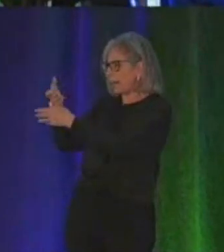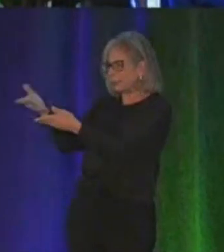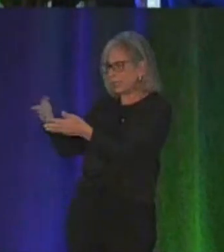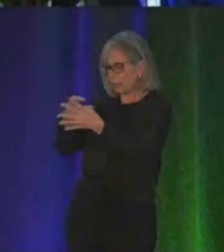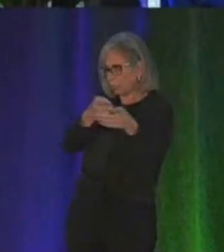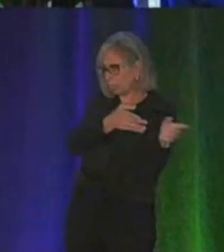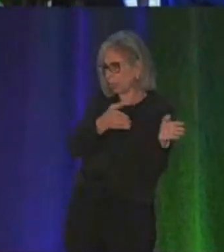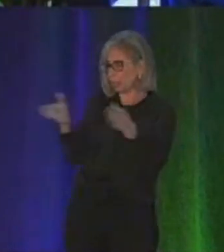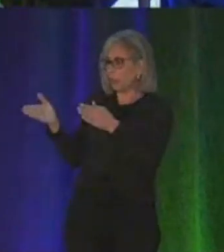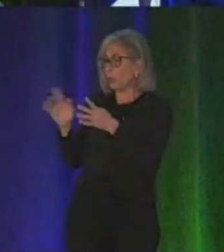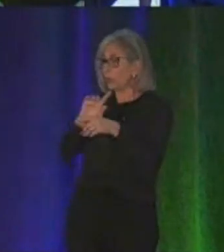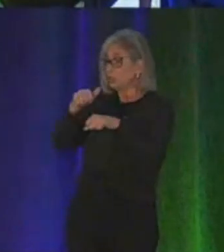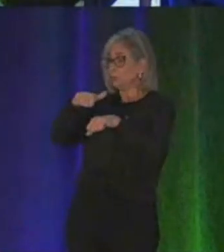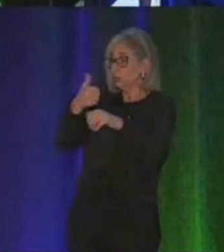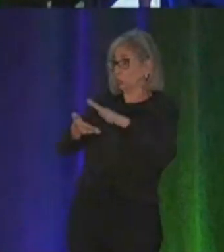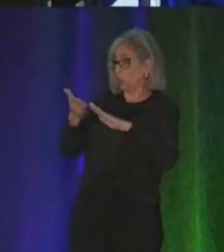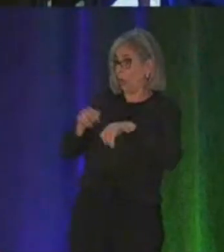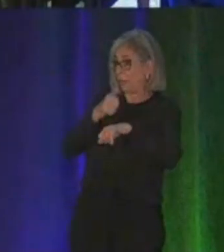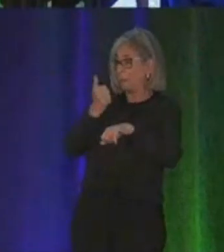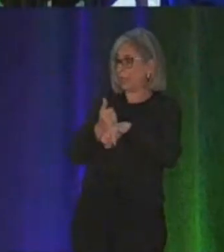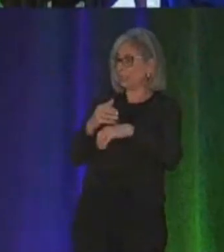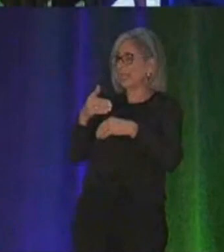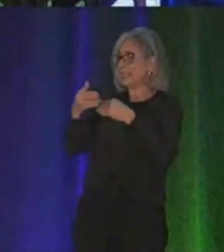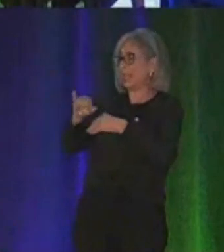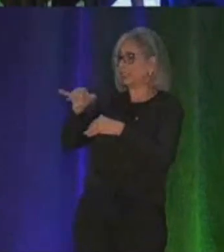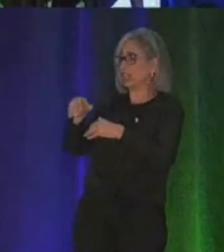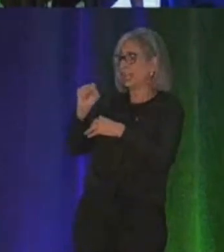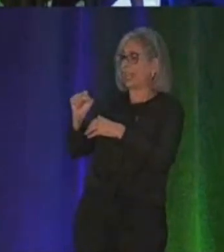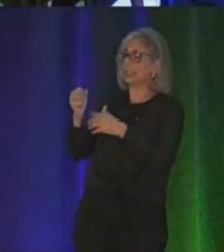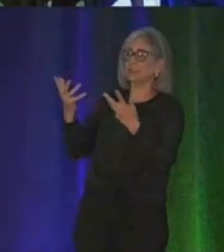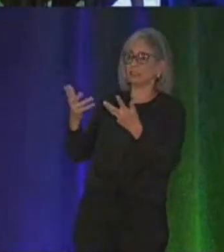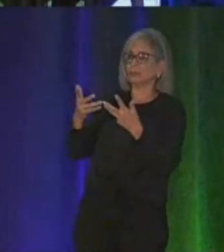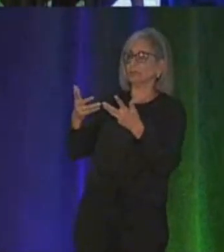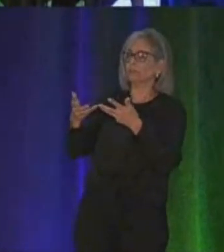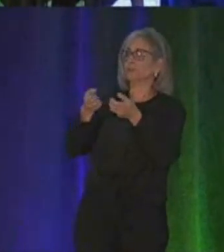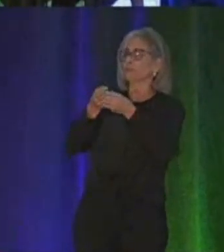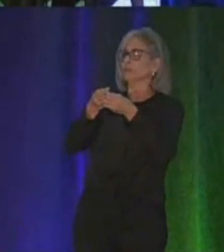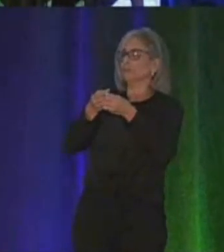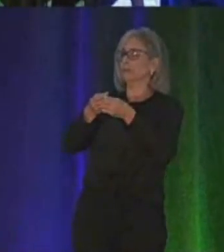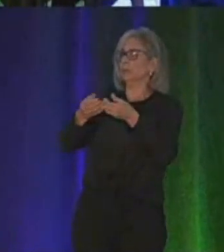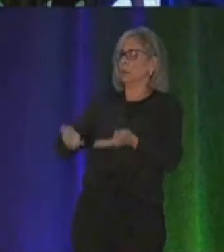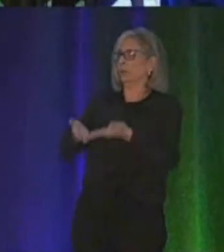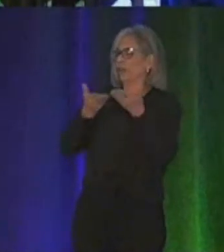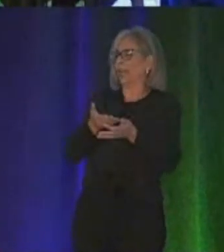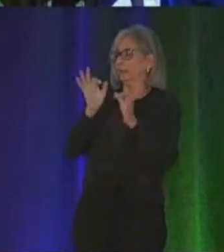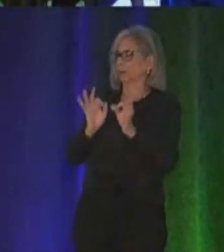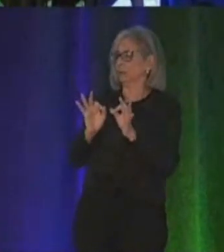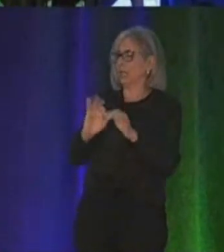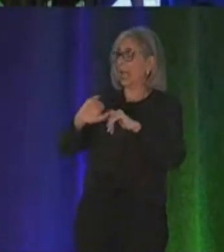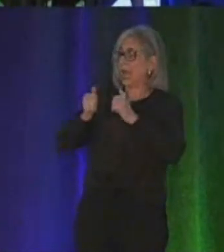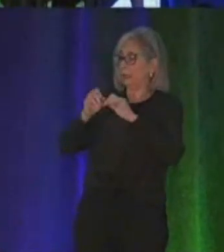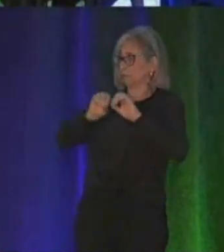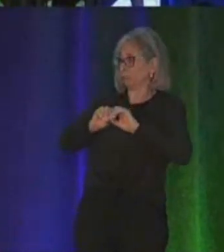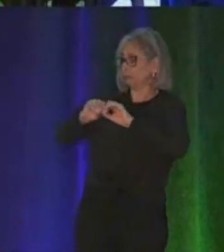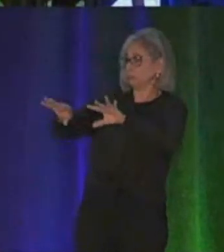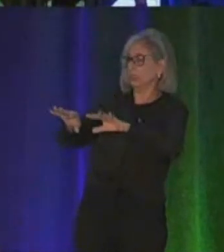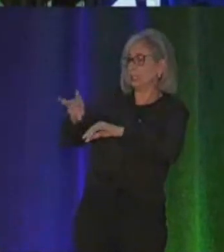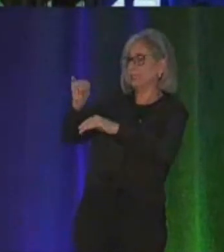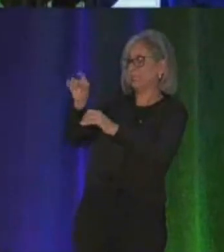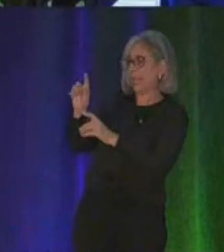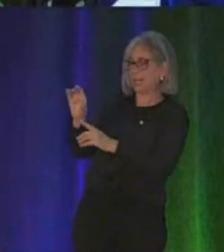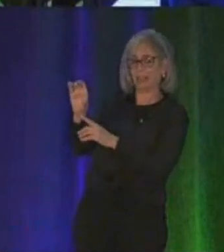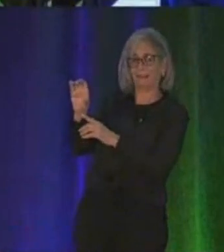run the build, Next.js will kind of split it out in that way. How do we deploy static files?